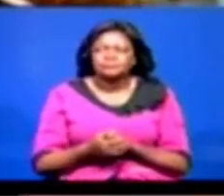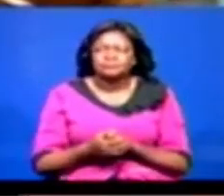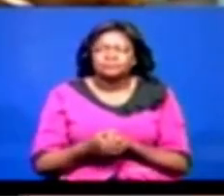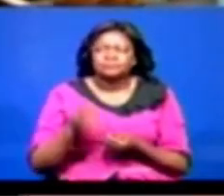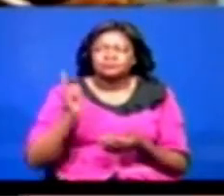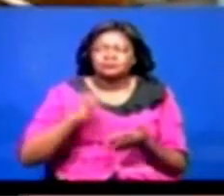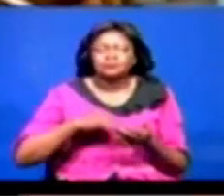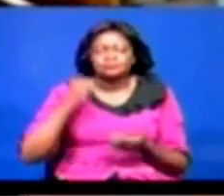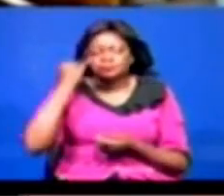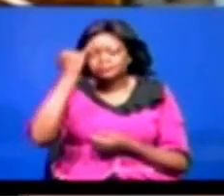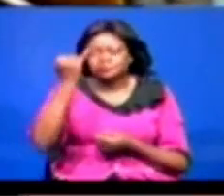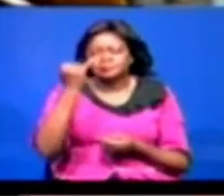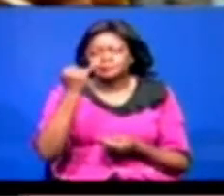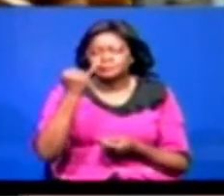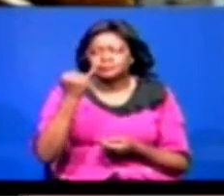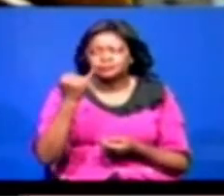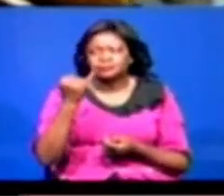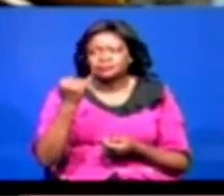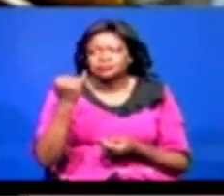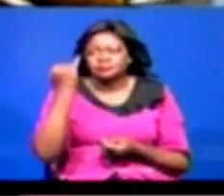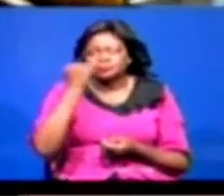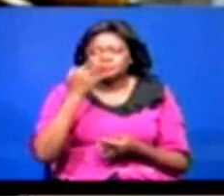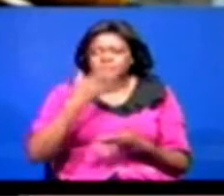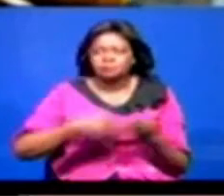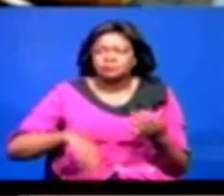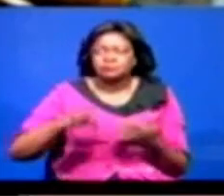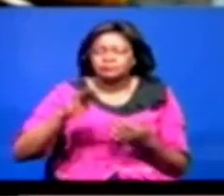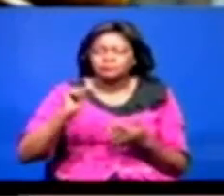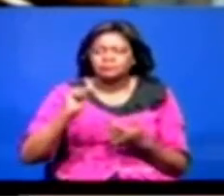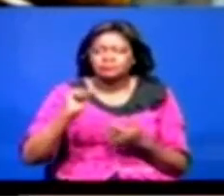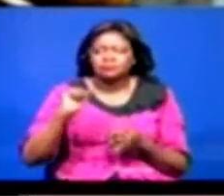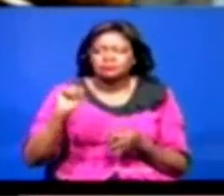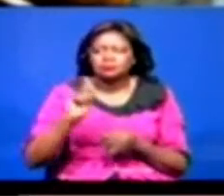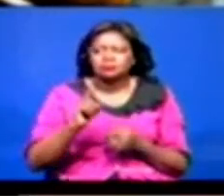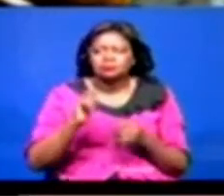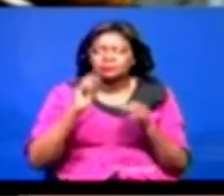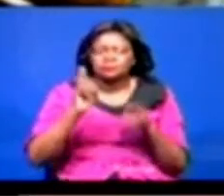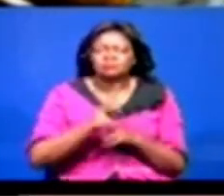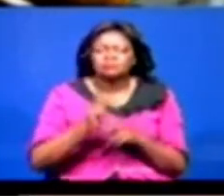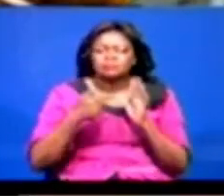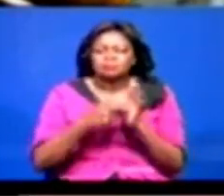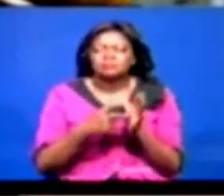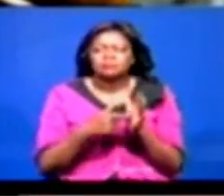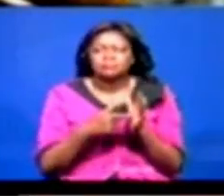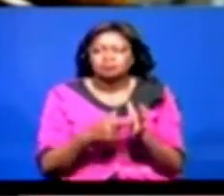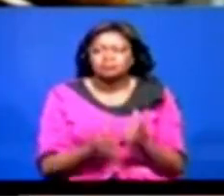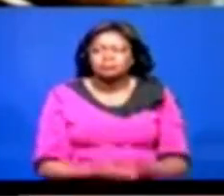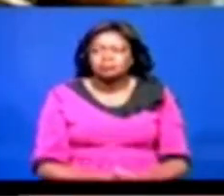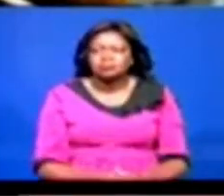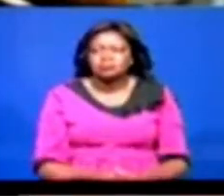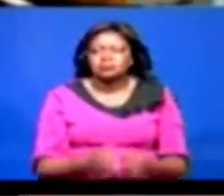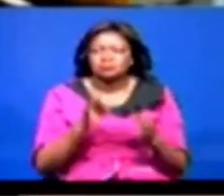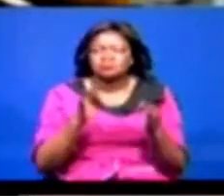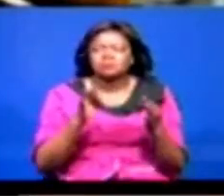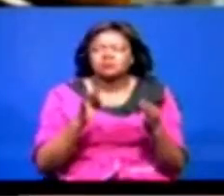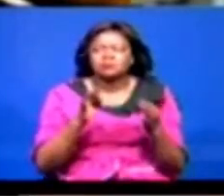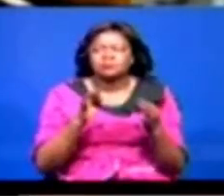imagine the image of Form 34A. If I was to use an example, if it was to be a water